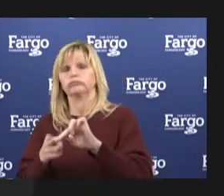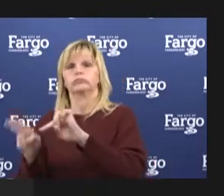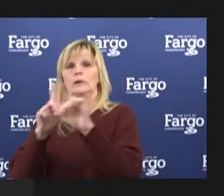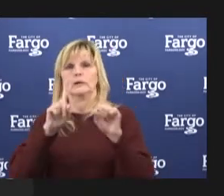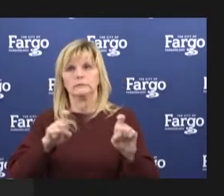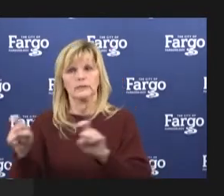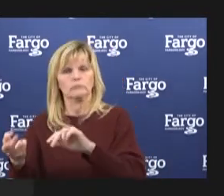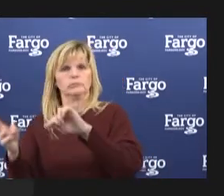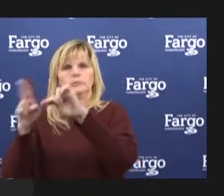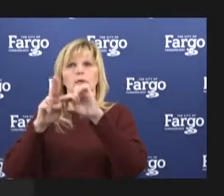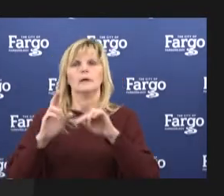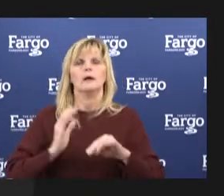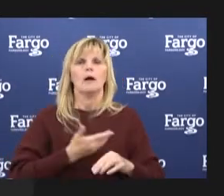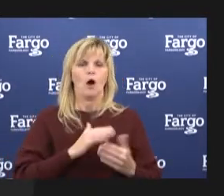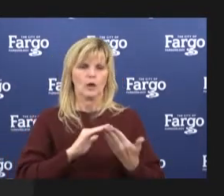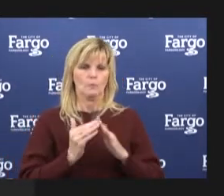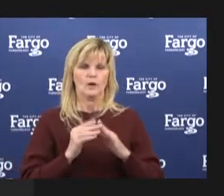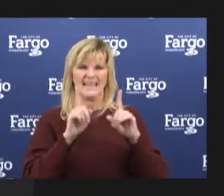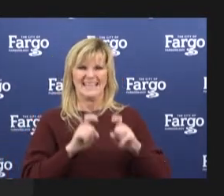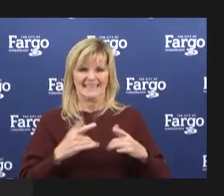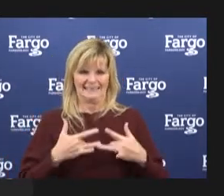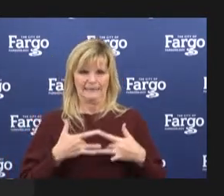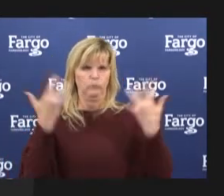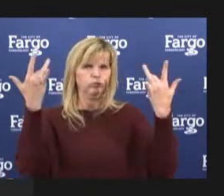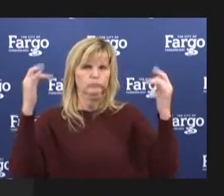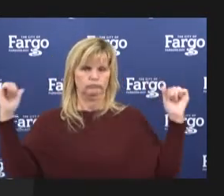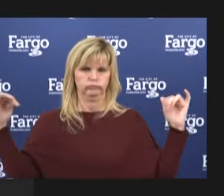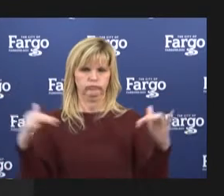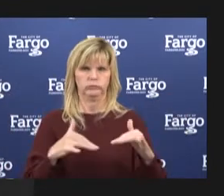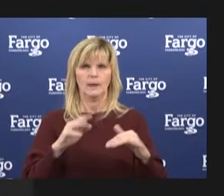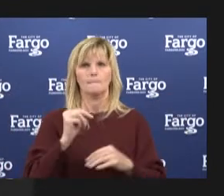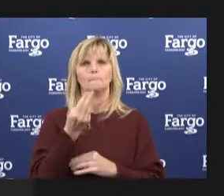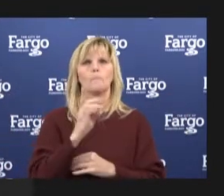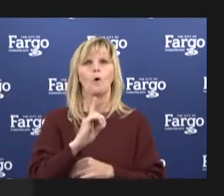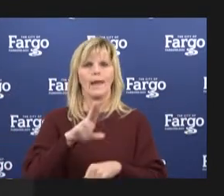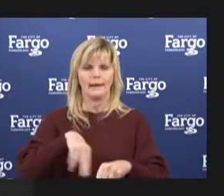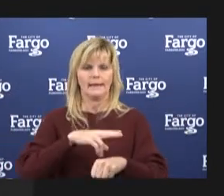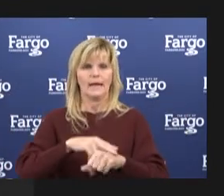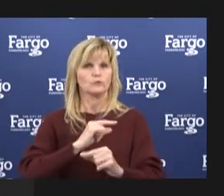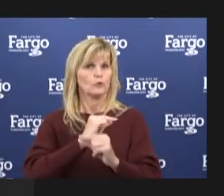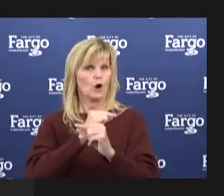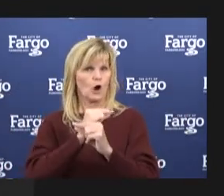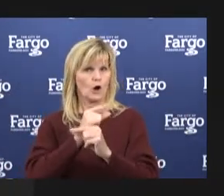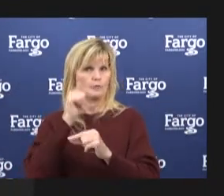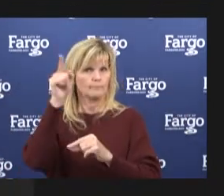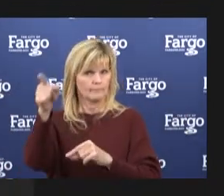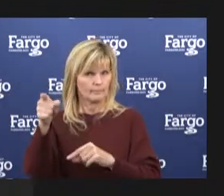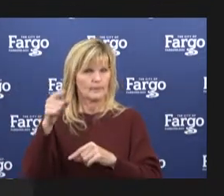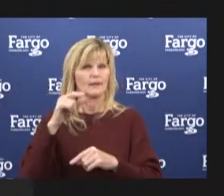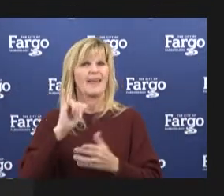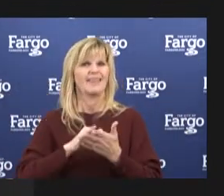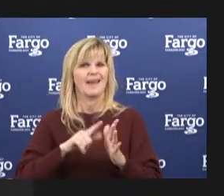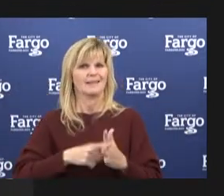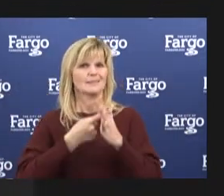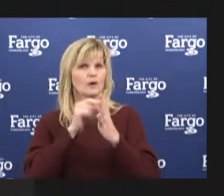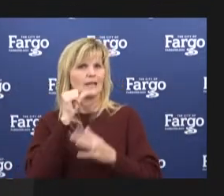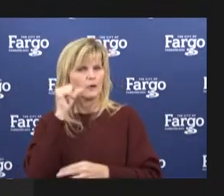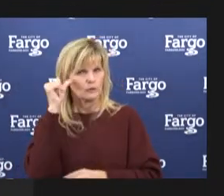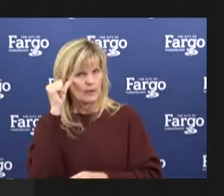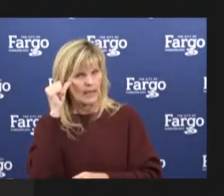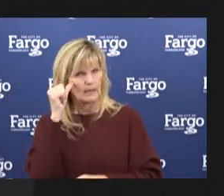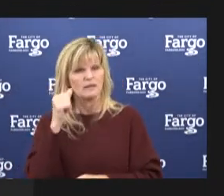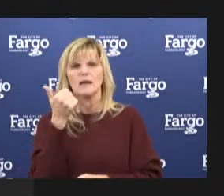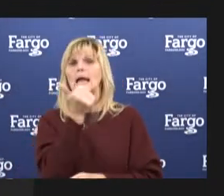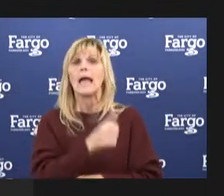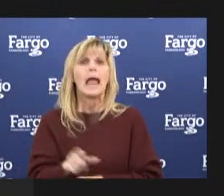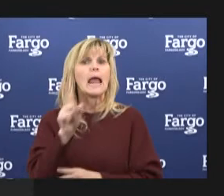a community testing event at the Moorhead National Guard Armory that started yesterday. It's for